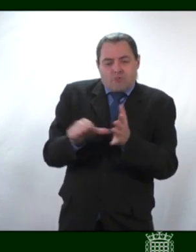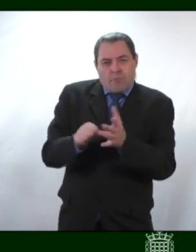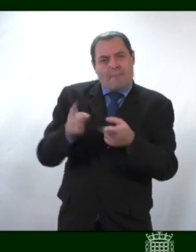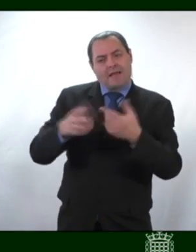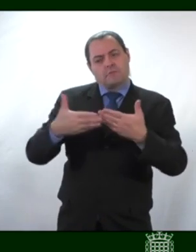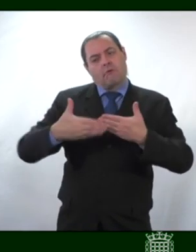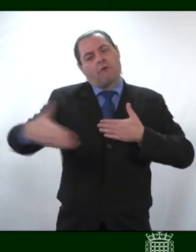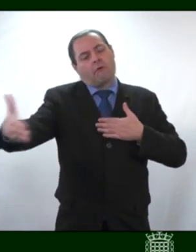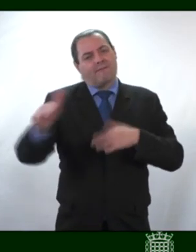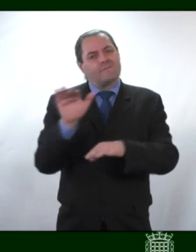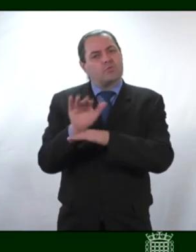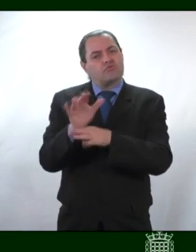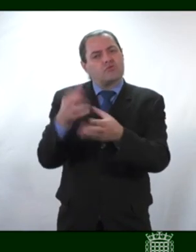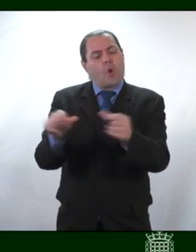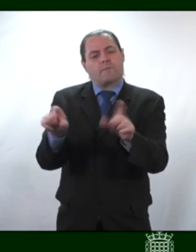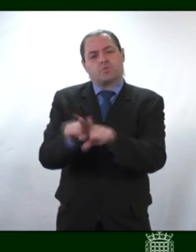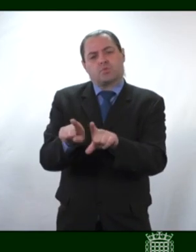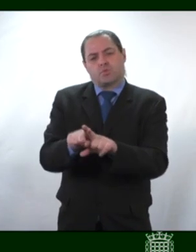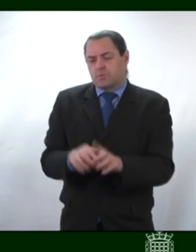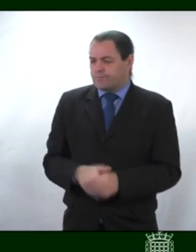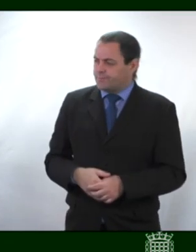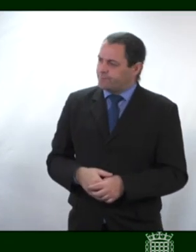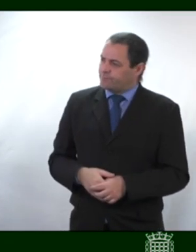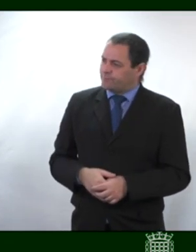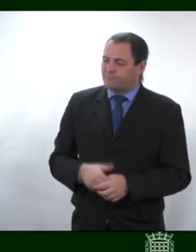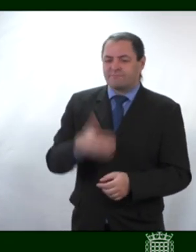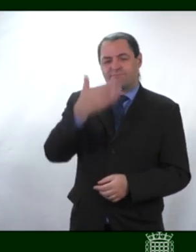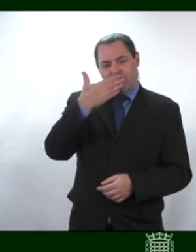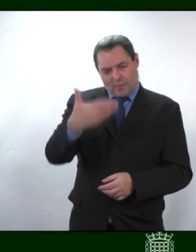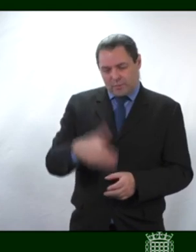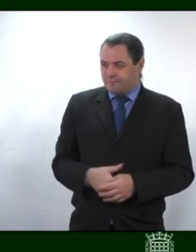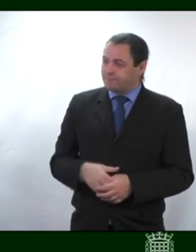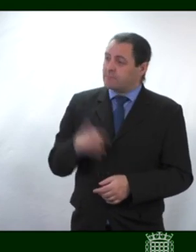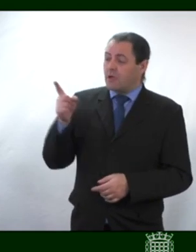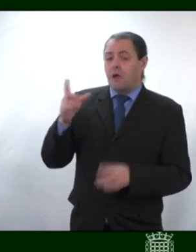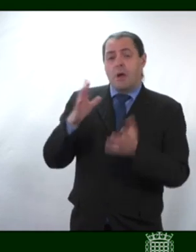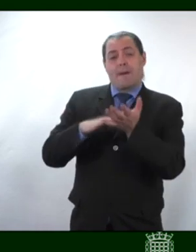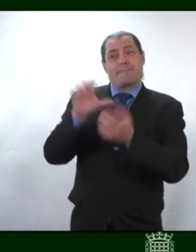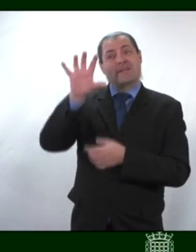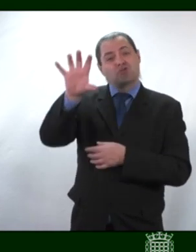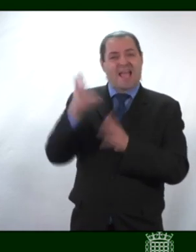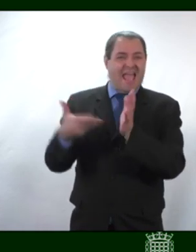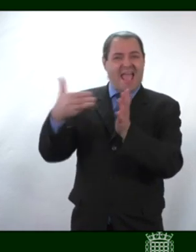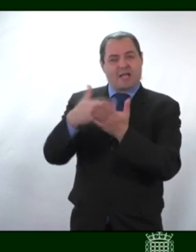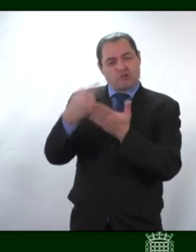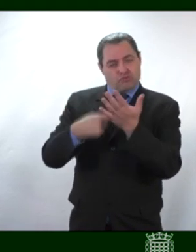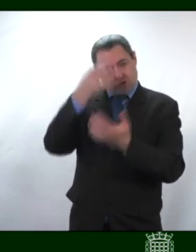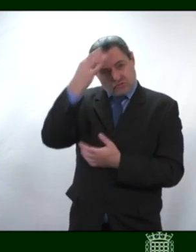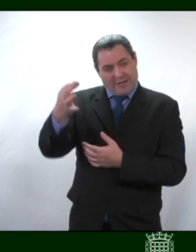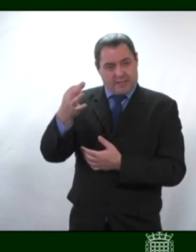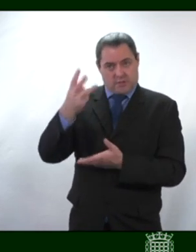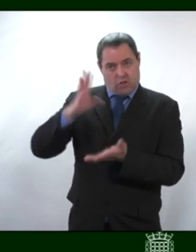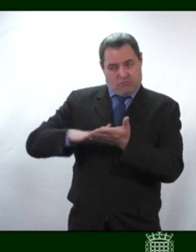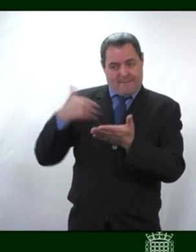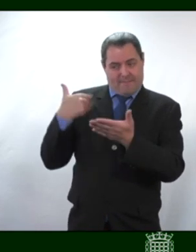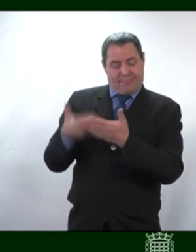take. Thank you, Mr. Speaker. Greater Manchester has lived under harsh additional restrictions for 3 months. Can I put